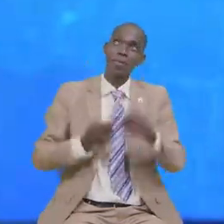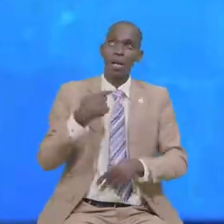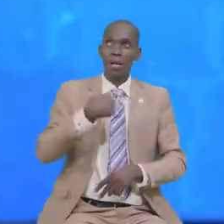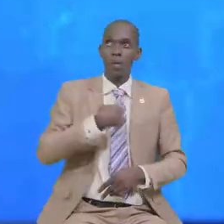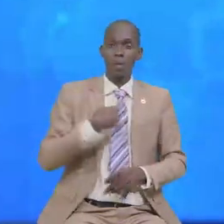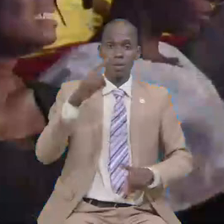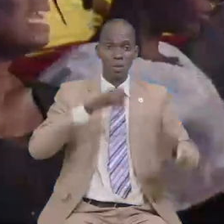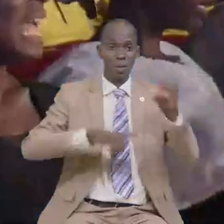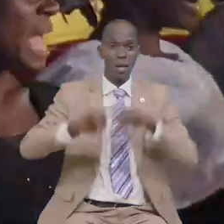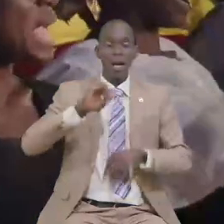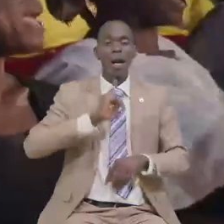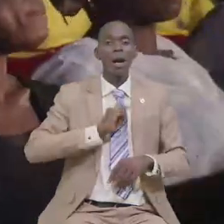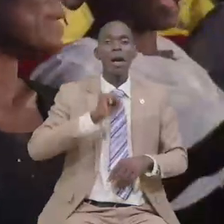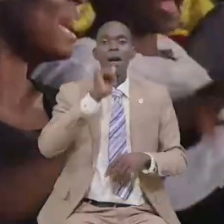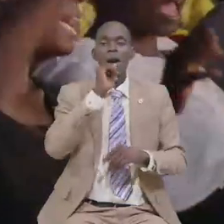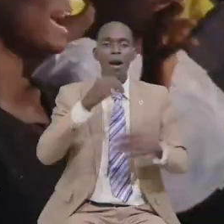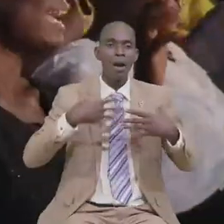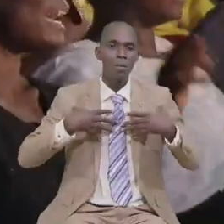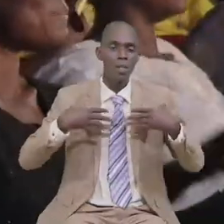am healed.